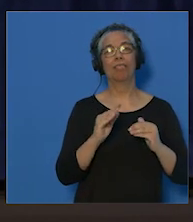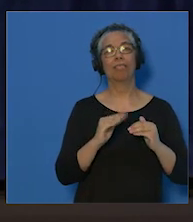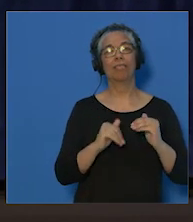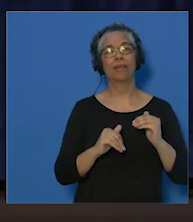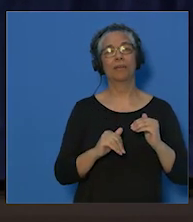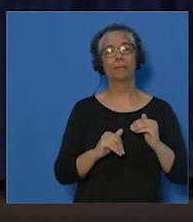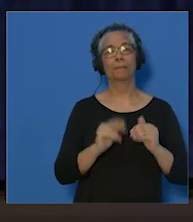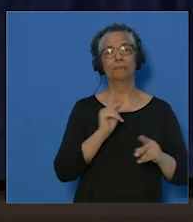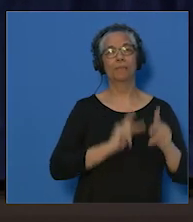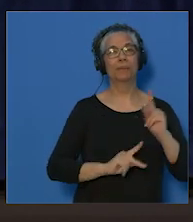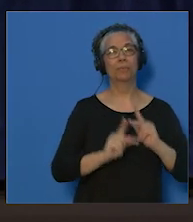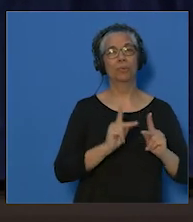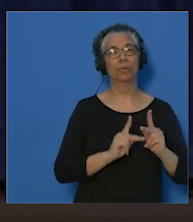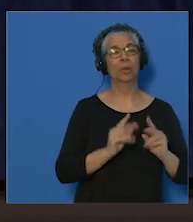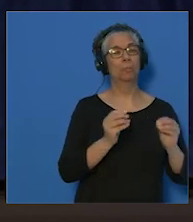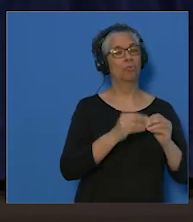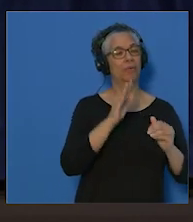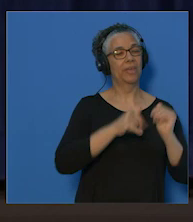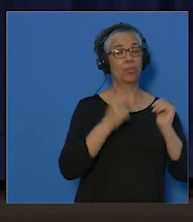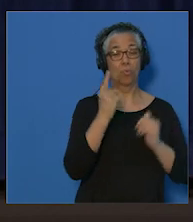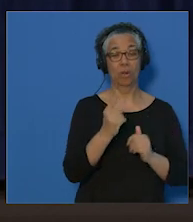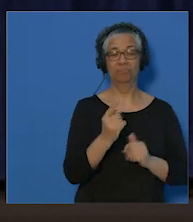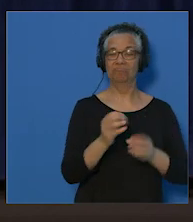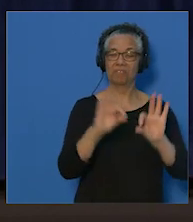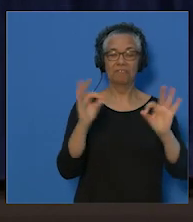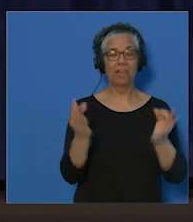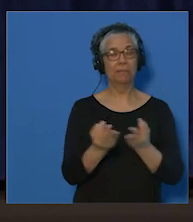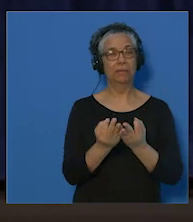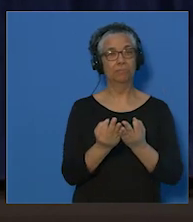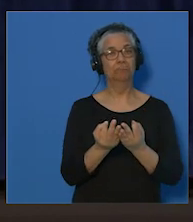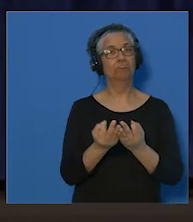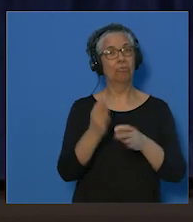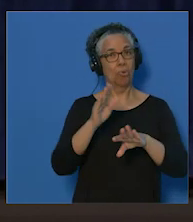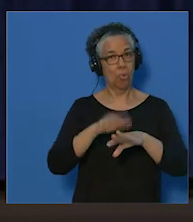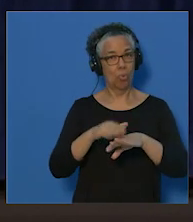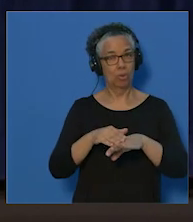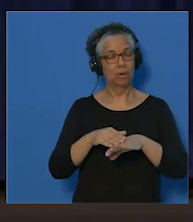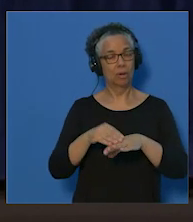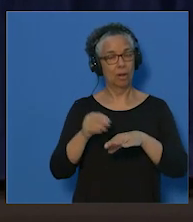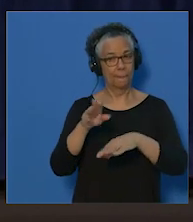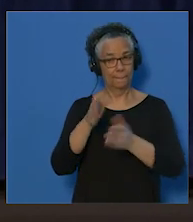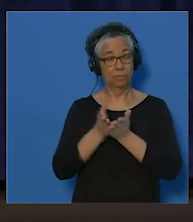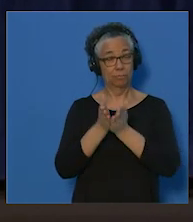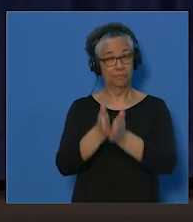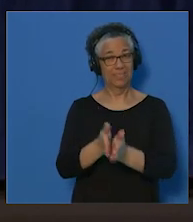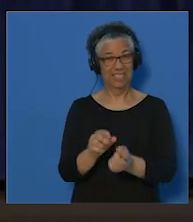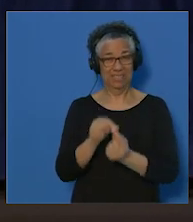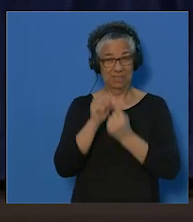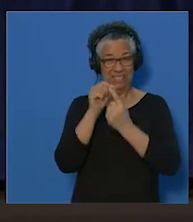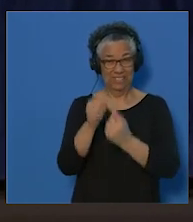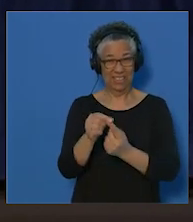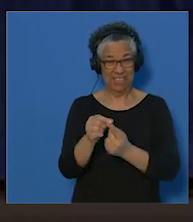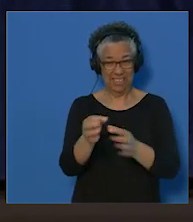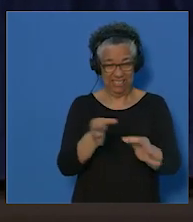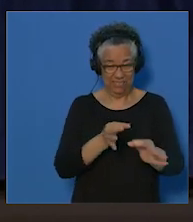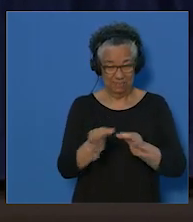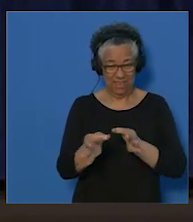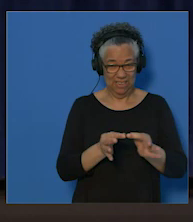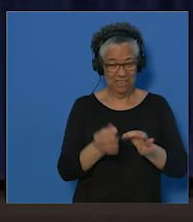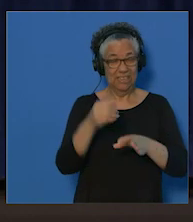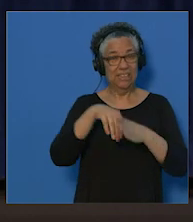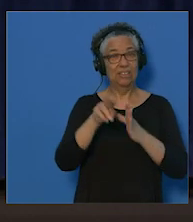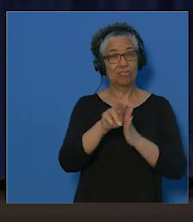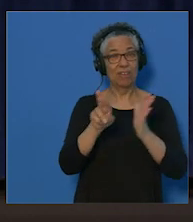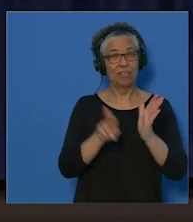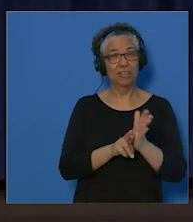more than one household on a particular boat. That is specifically expressed inside of the